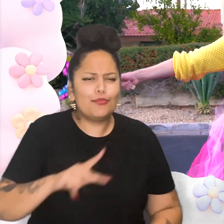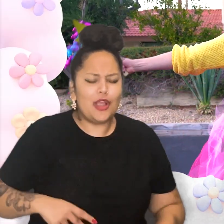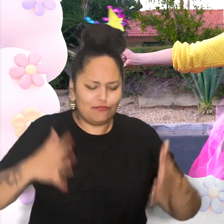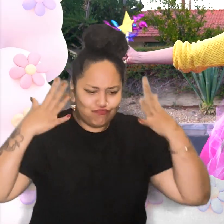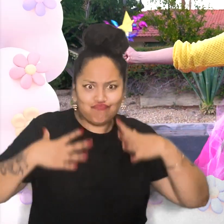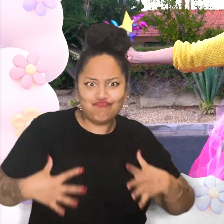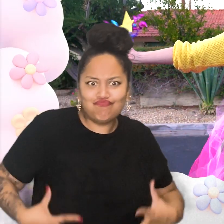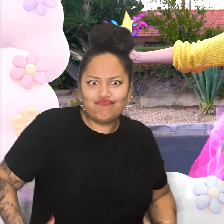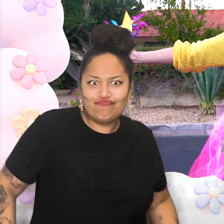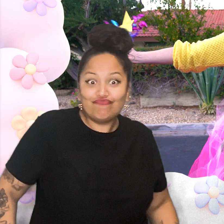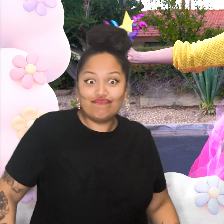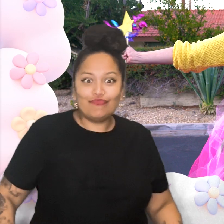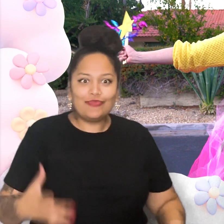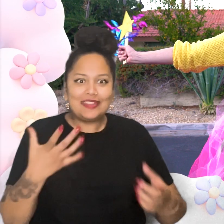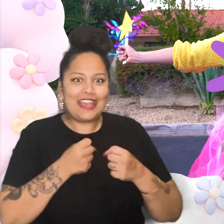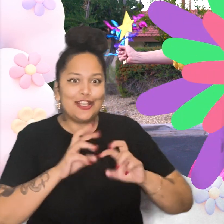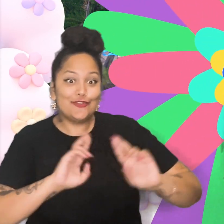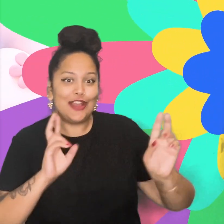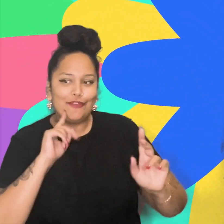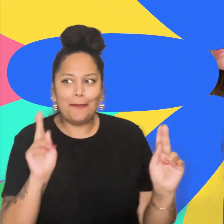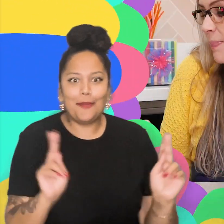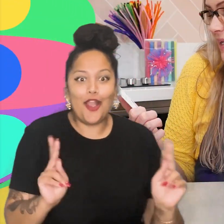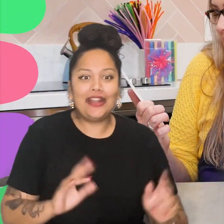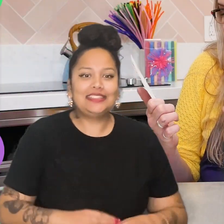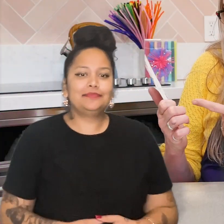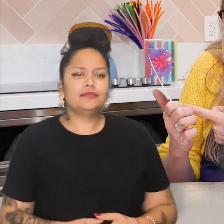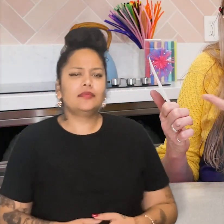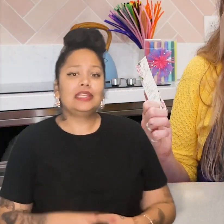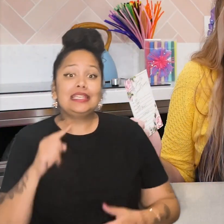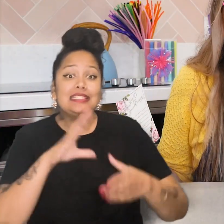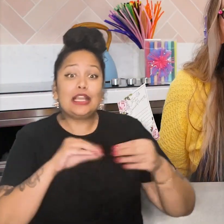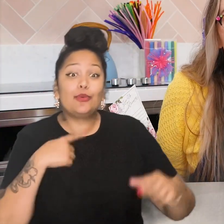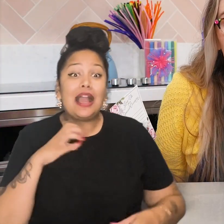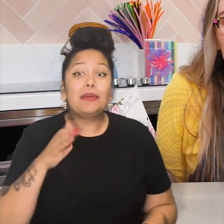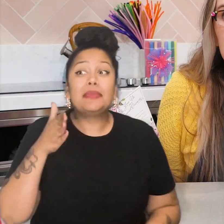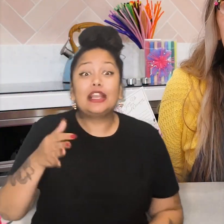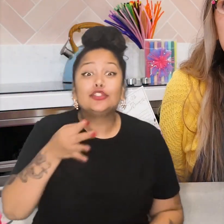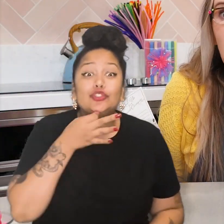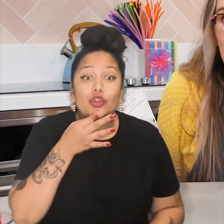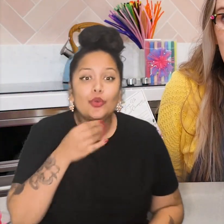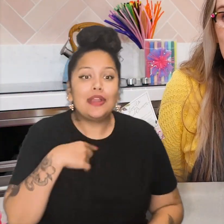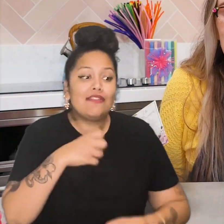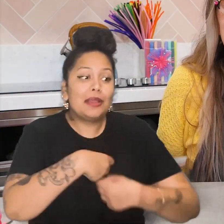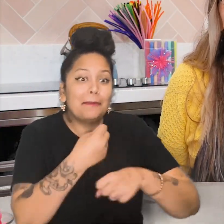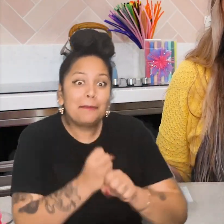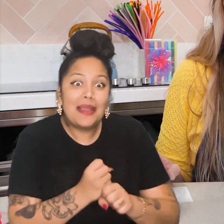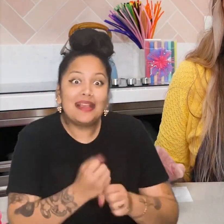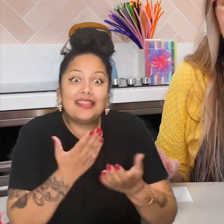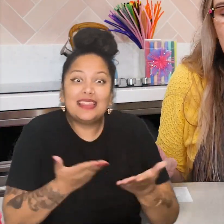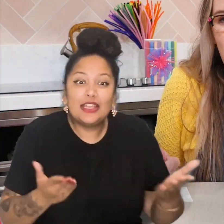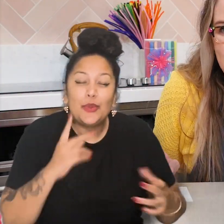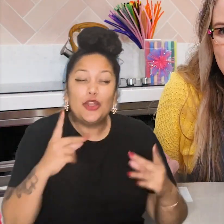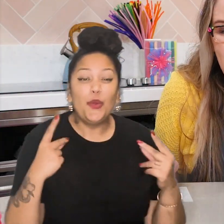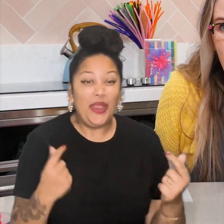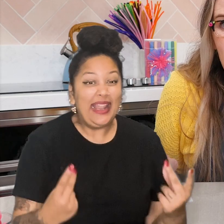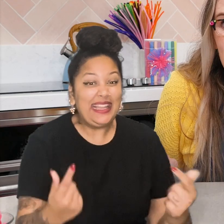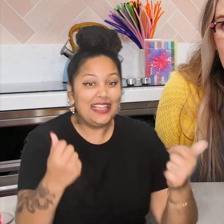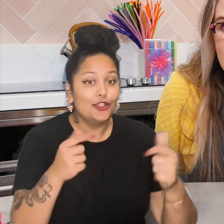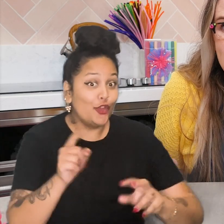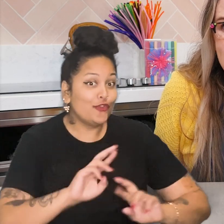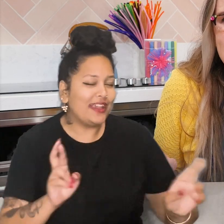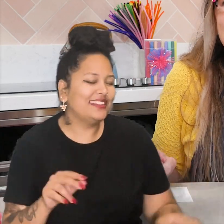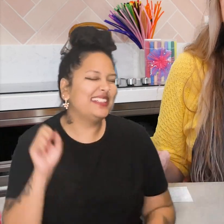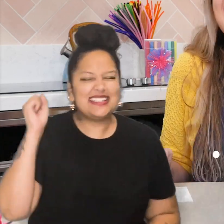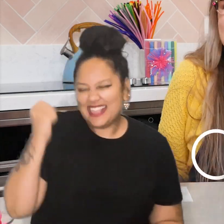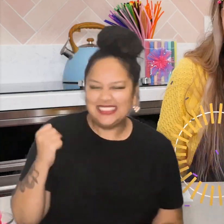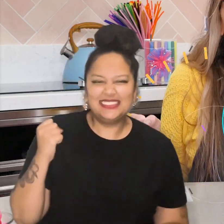whole princess outfit to get us ready for the party. But it says we have to be there soon, so we gotta make this stuff really quick. Are you